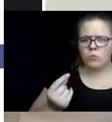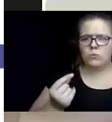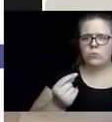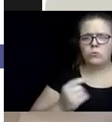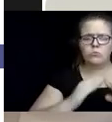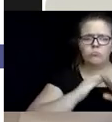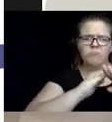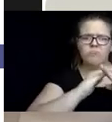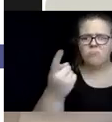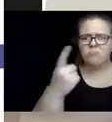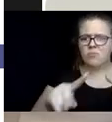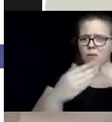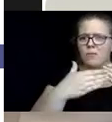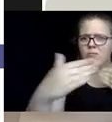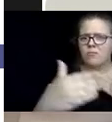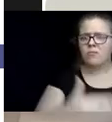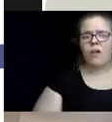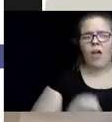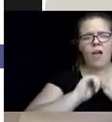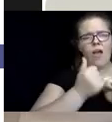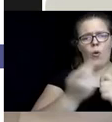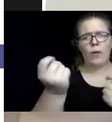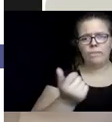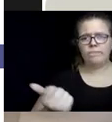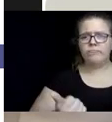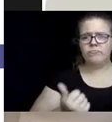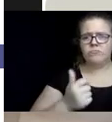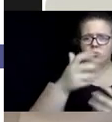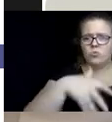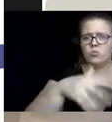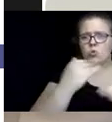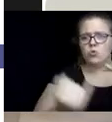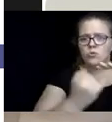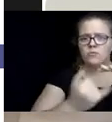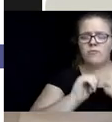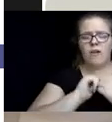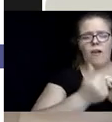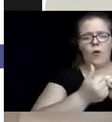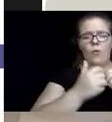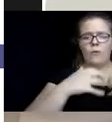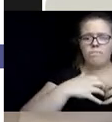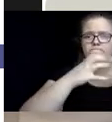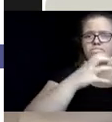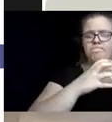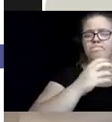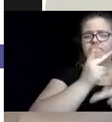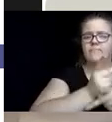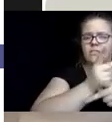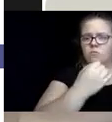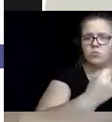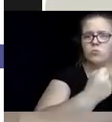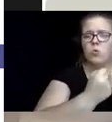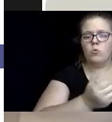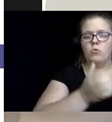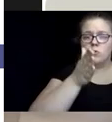from happening? How do we eliminate social isolation? How do we build caregiver supports so that the person